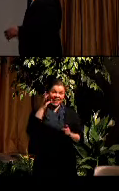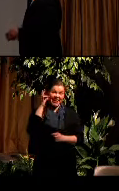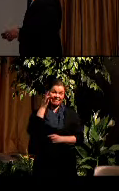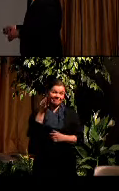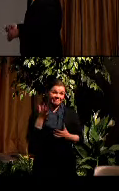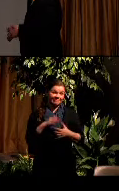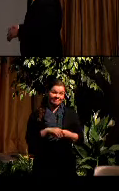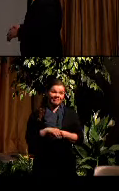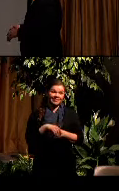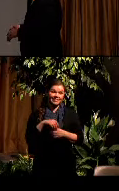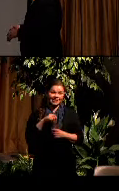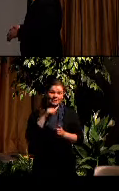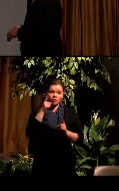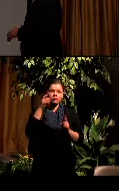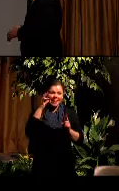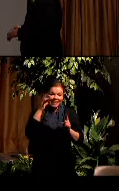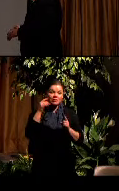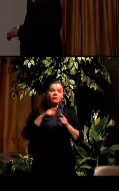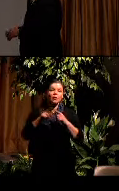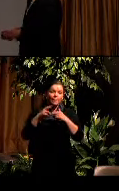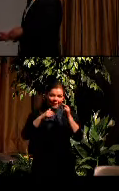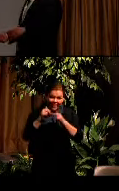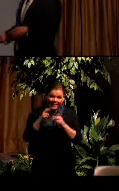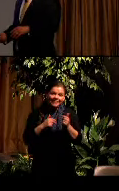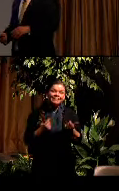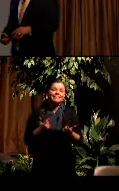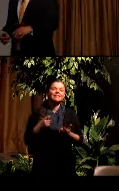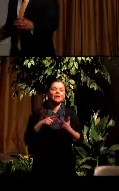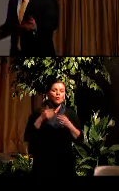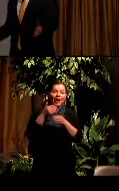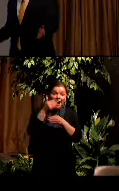even automobiles. Thankfully, our estimates show that things like wind